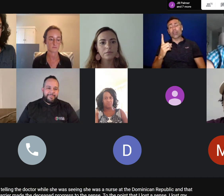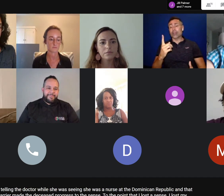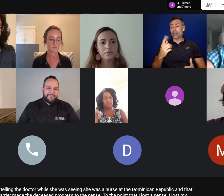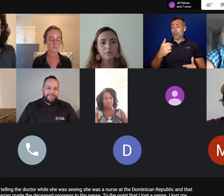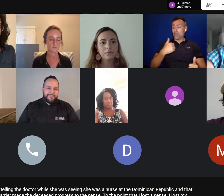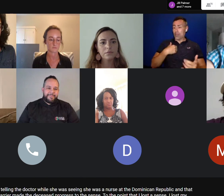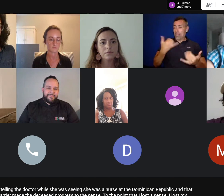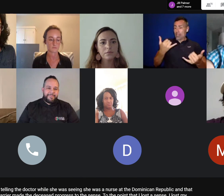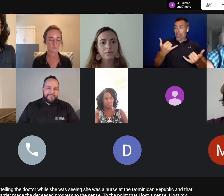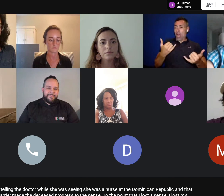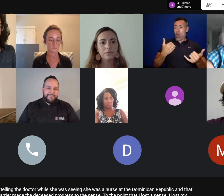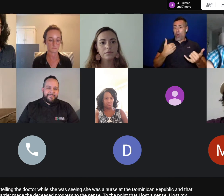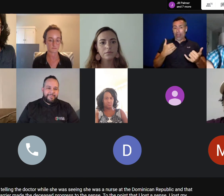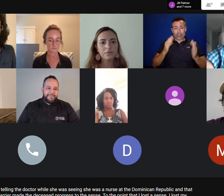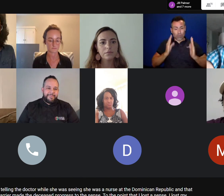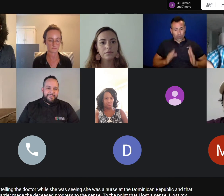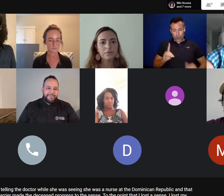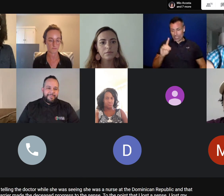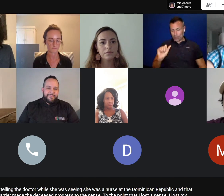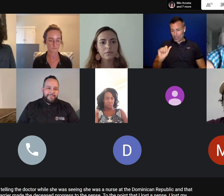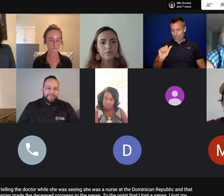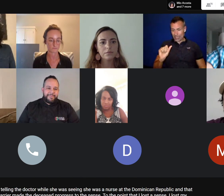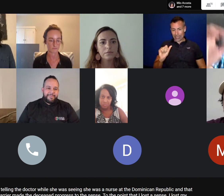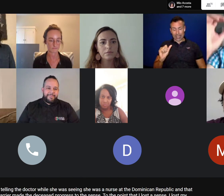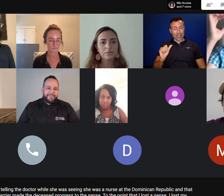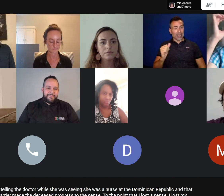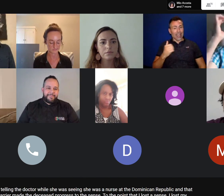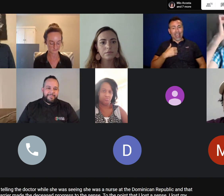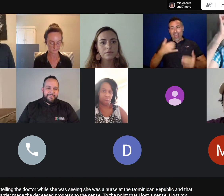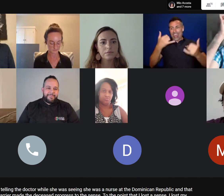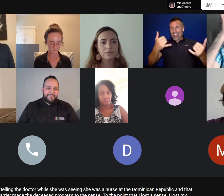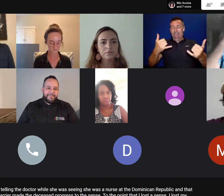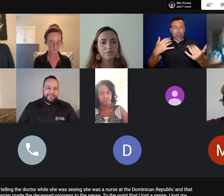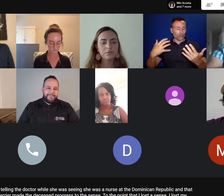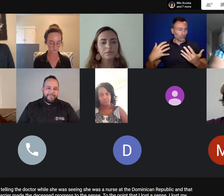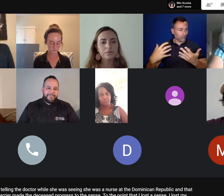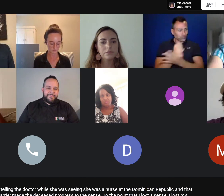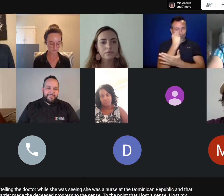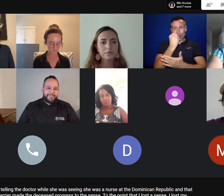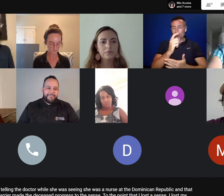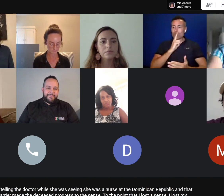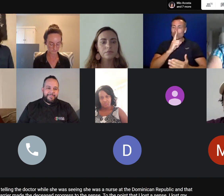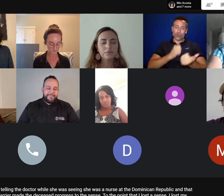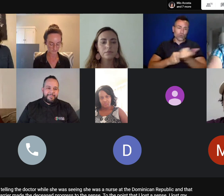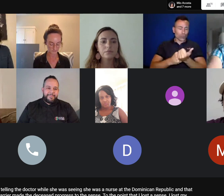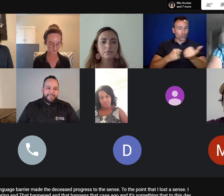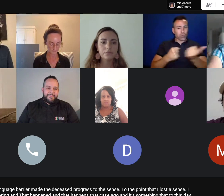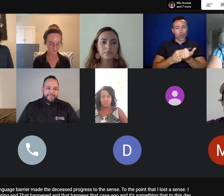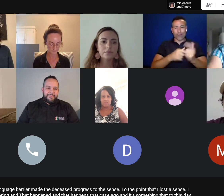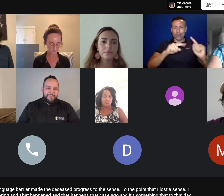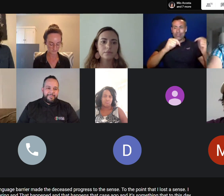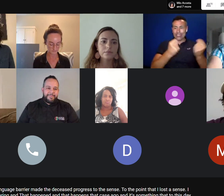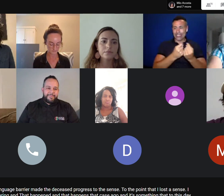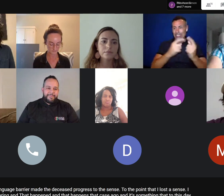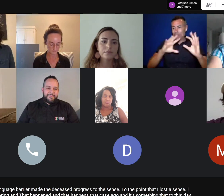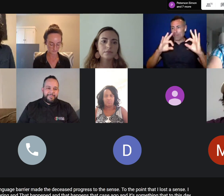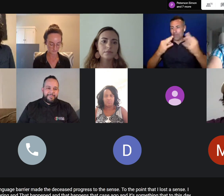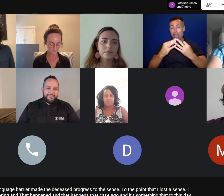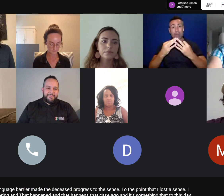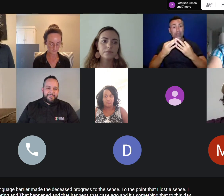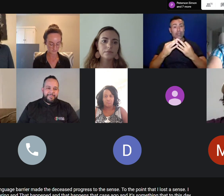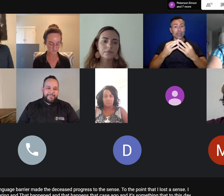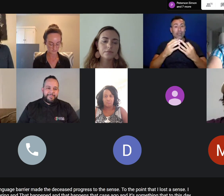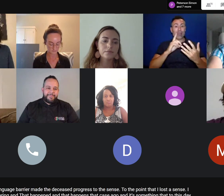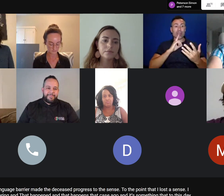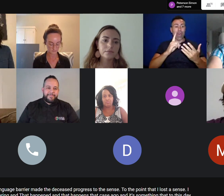to have the incredible team of support and family and people that are allies